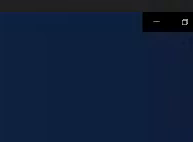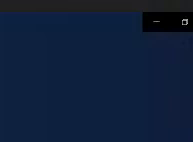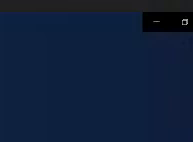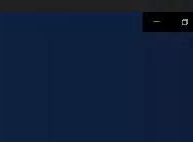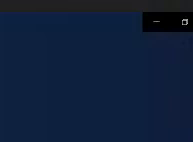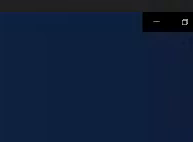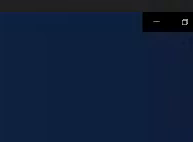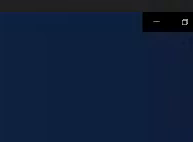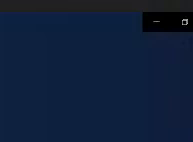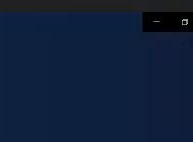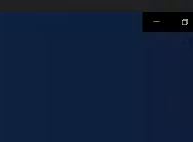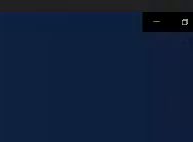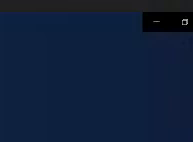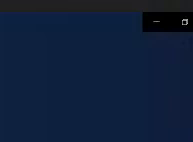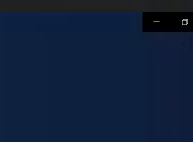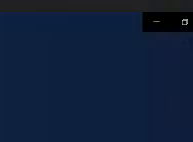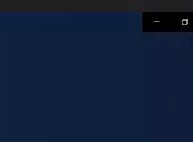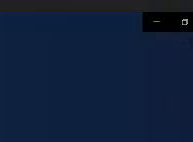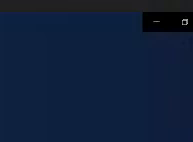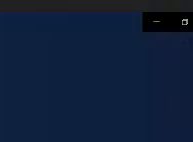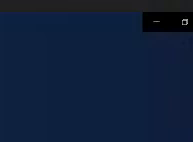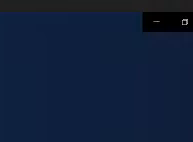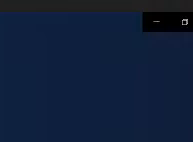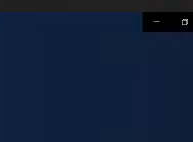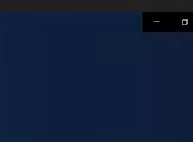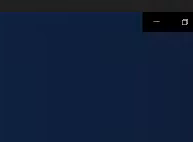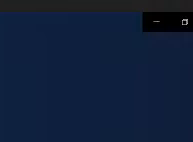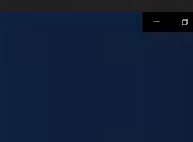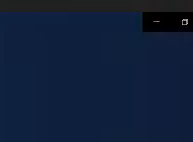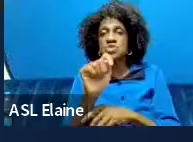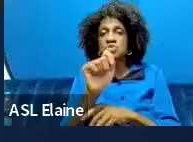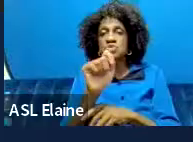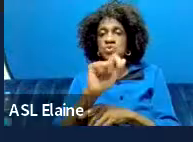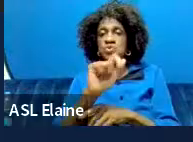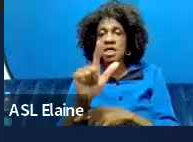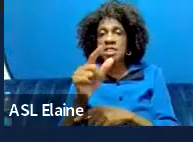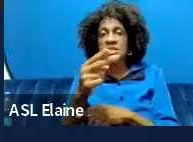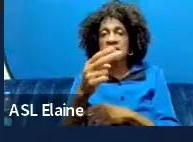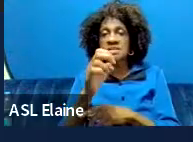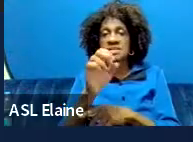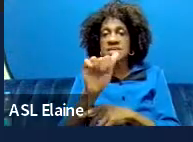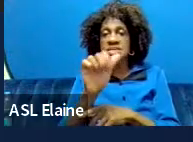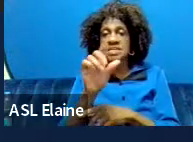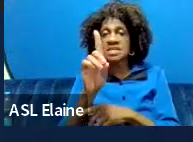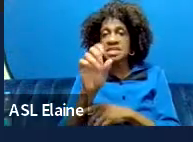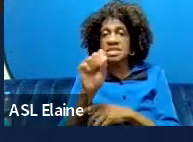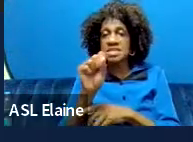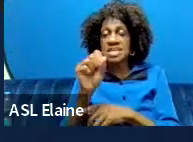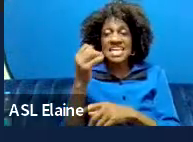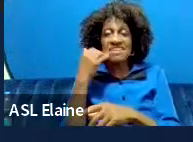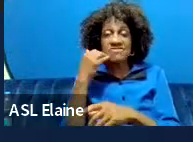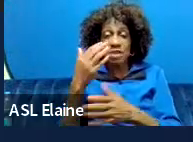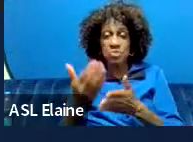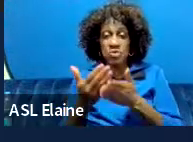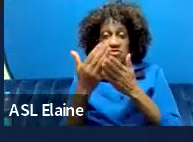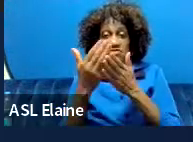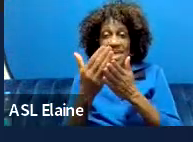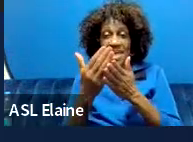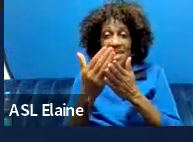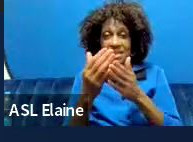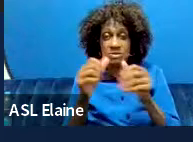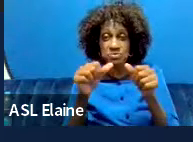Act, there's requirements for trailheads that if they provide signage